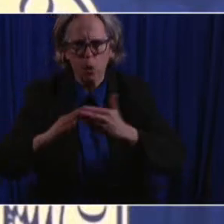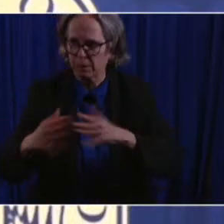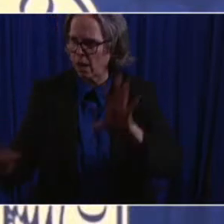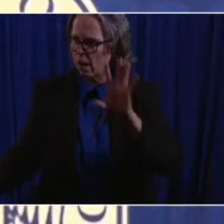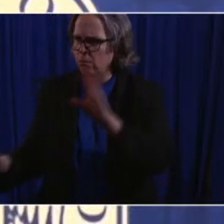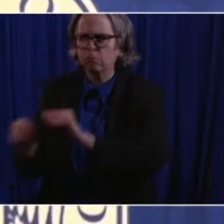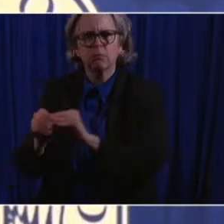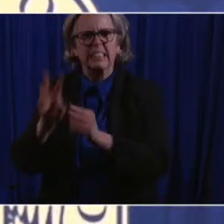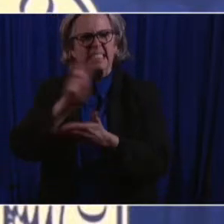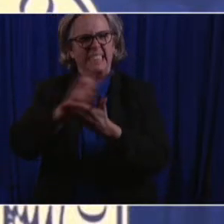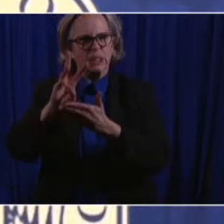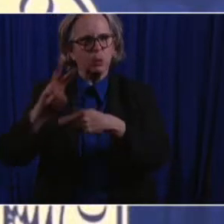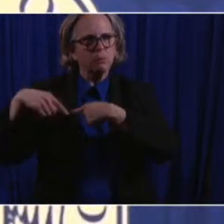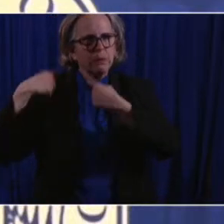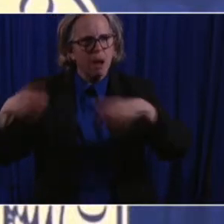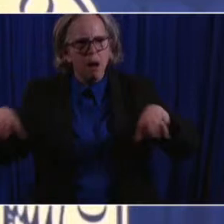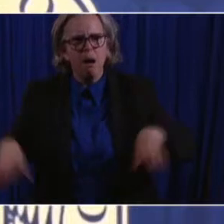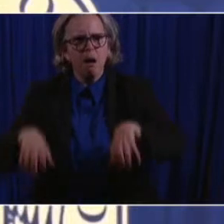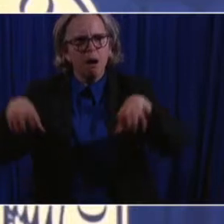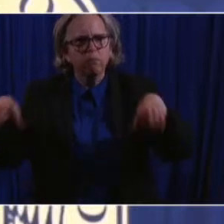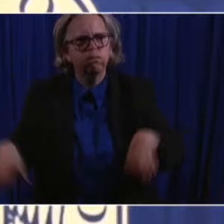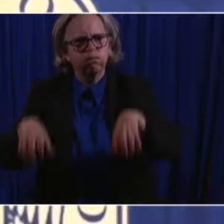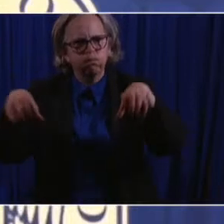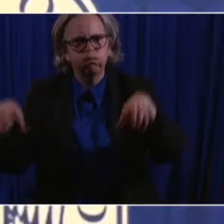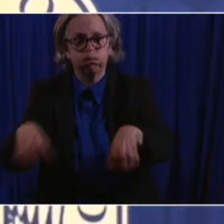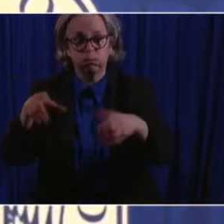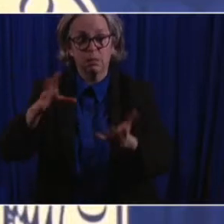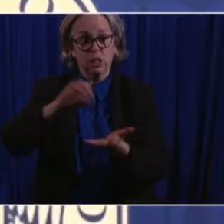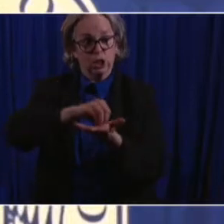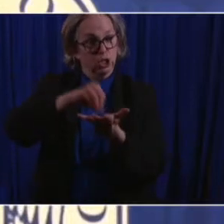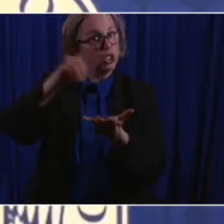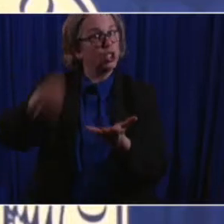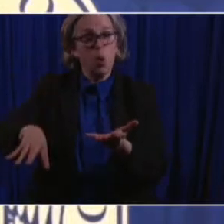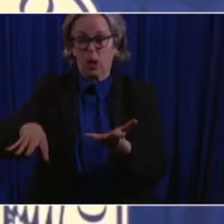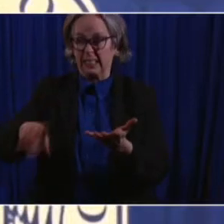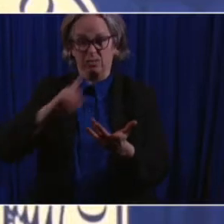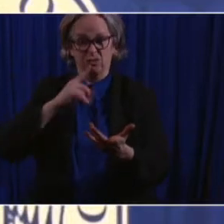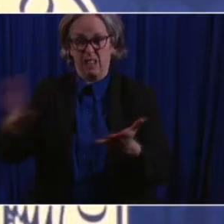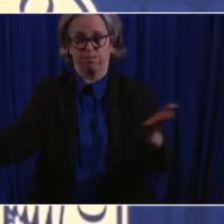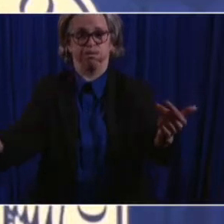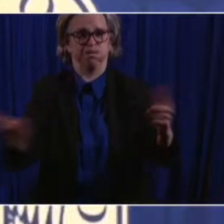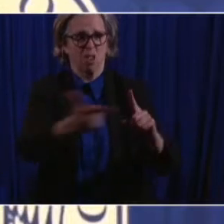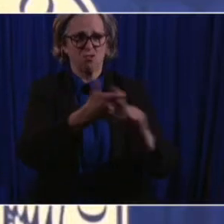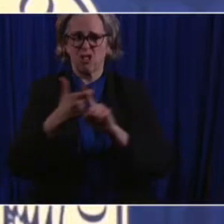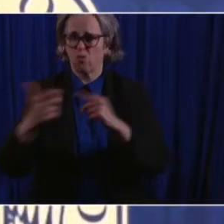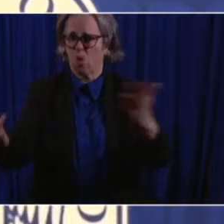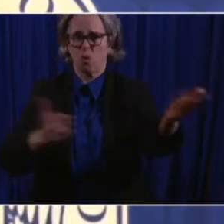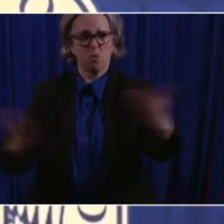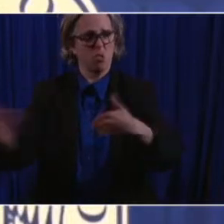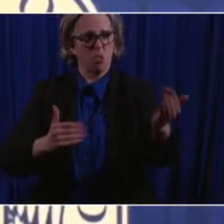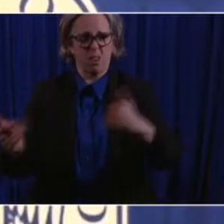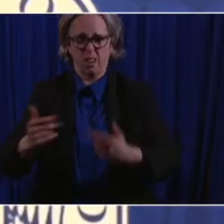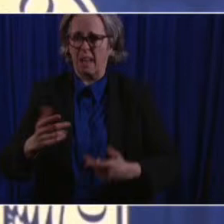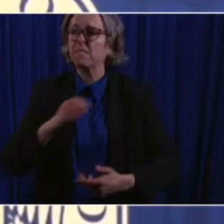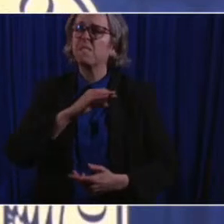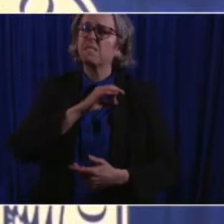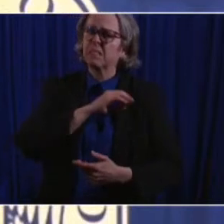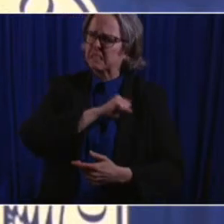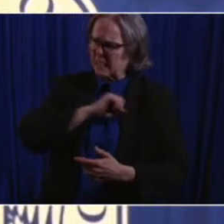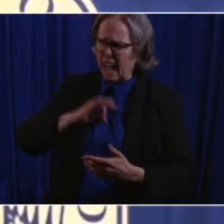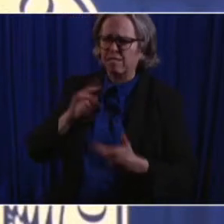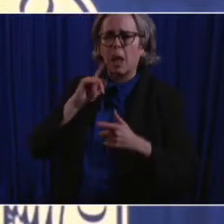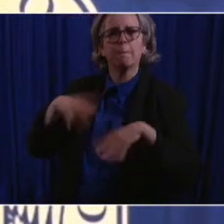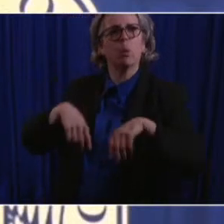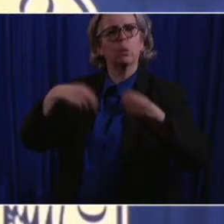it's student driven. Some of the faculty are fortunate to be kind of the guides, but the supports